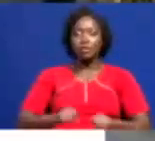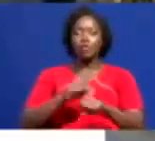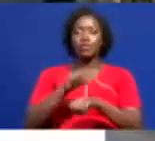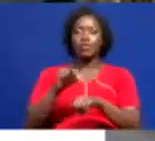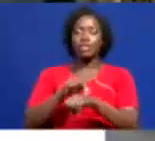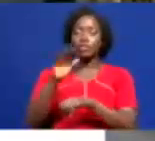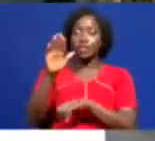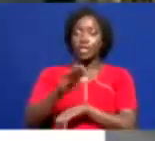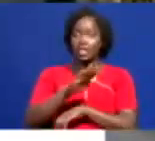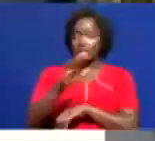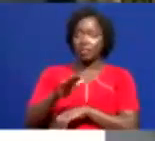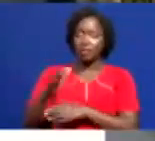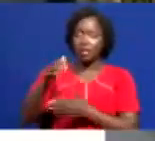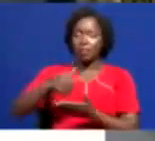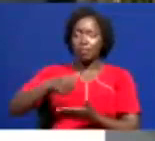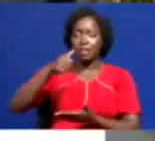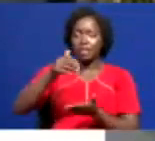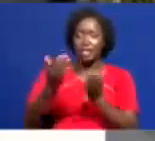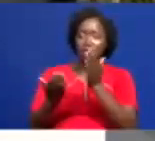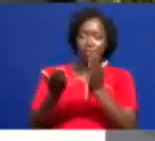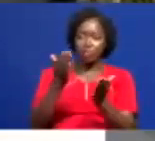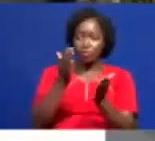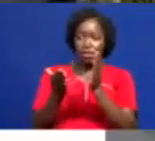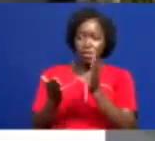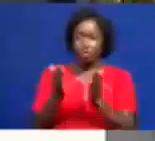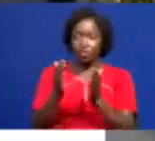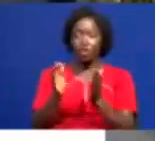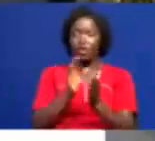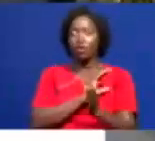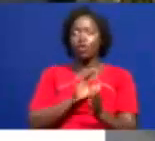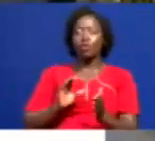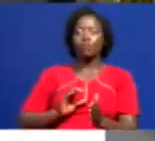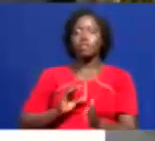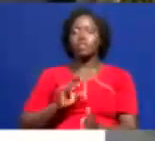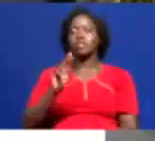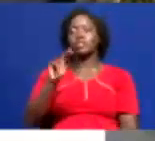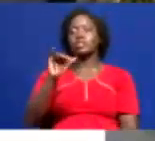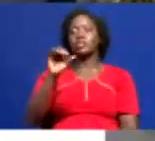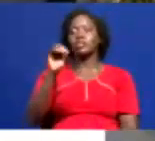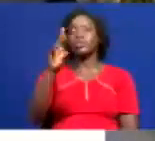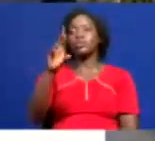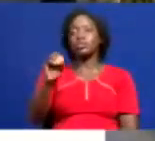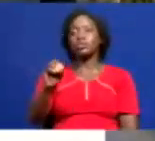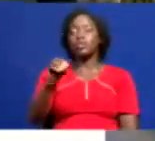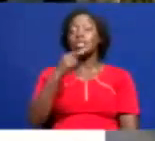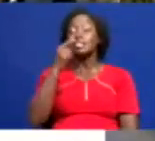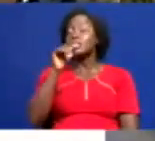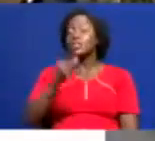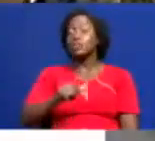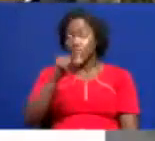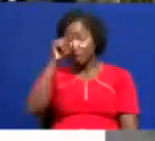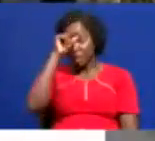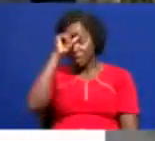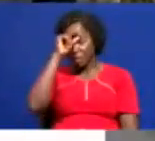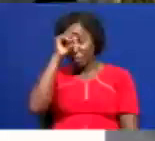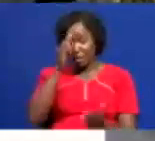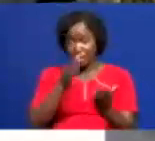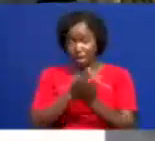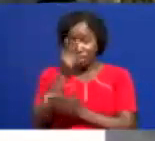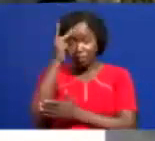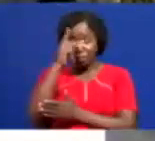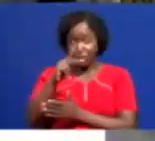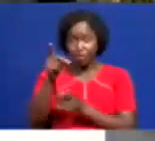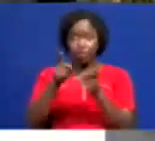National Assembly's Budget and Appropriations Committee, Ndindi Nyoro, who says the government has had to implement the right policy to